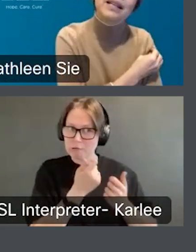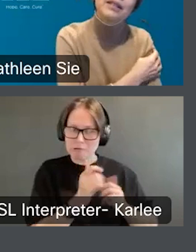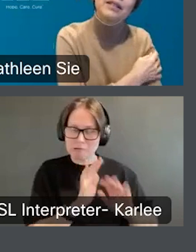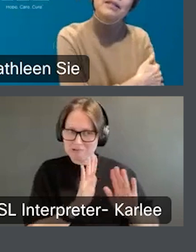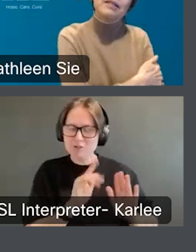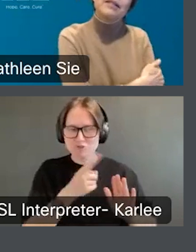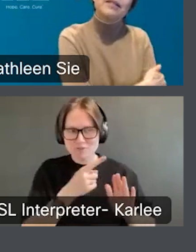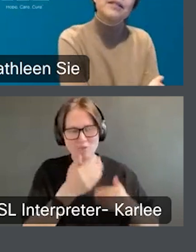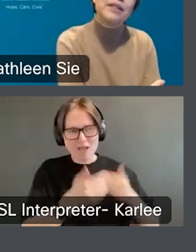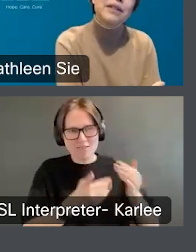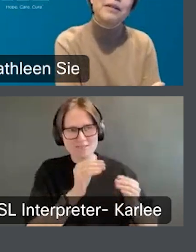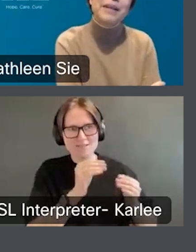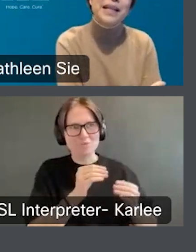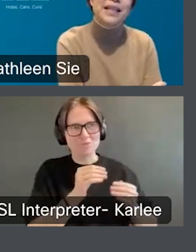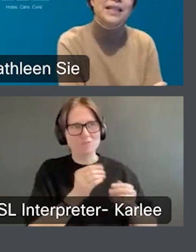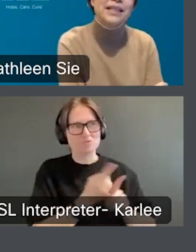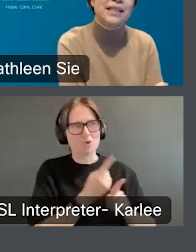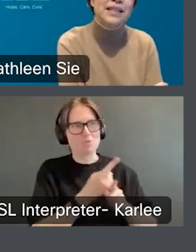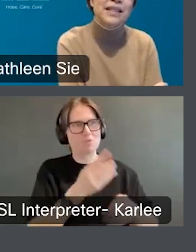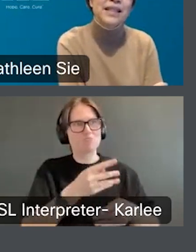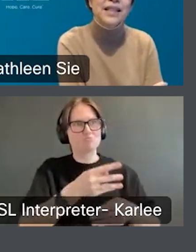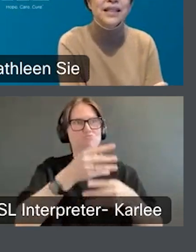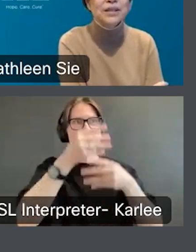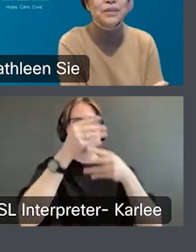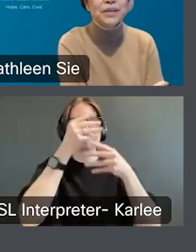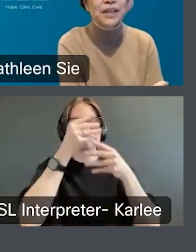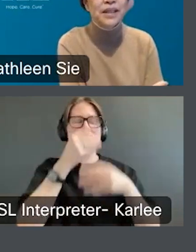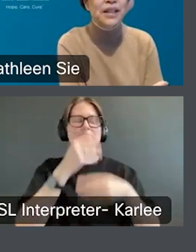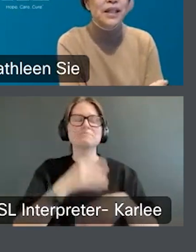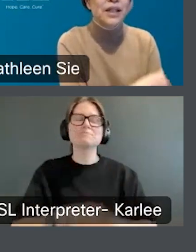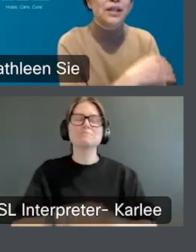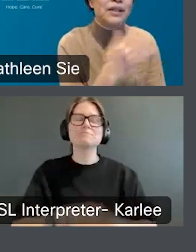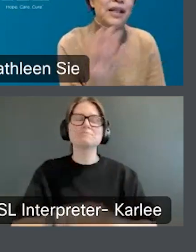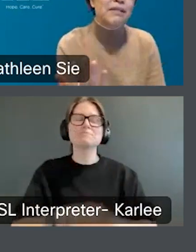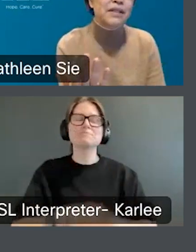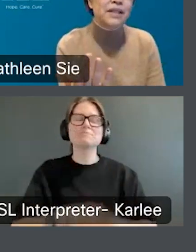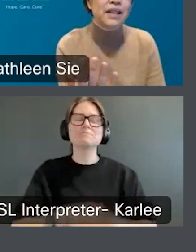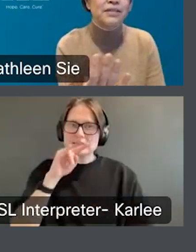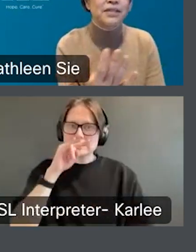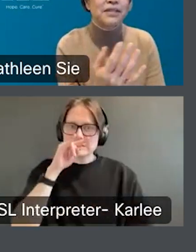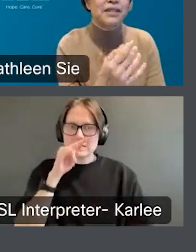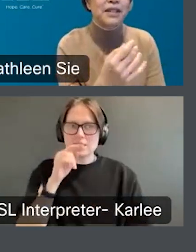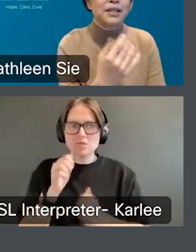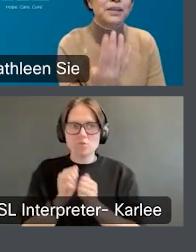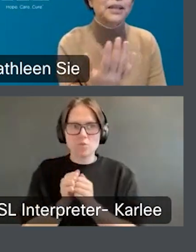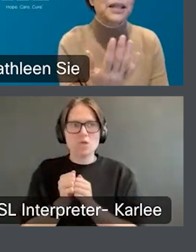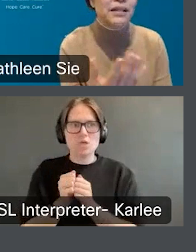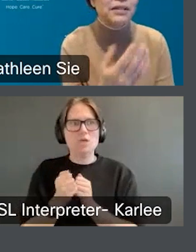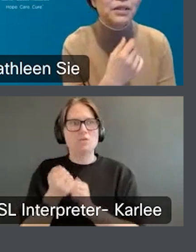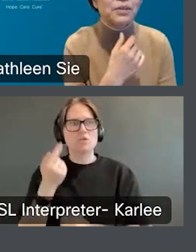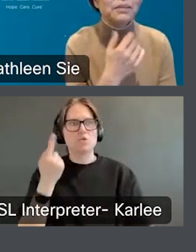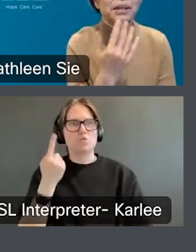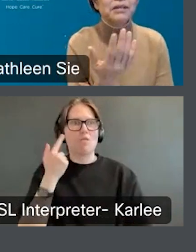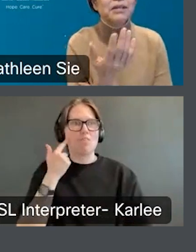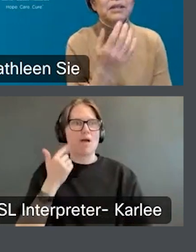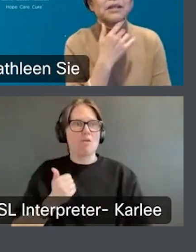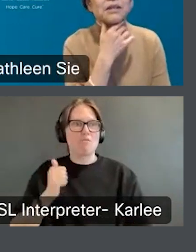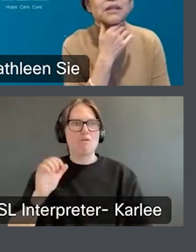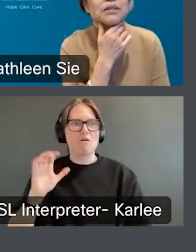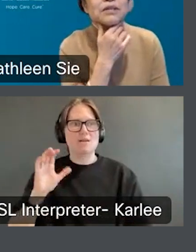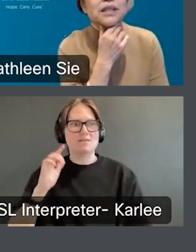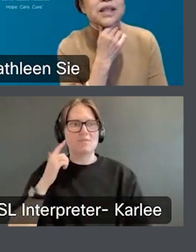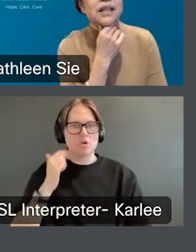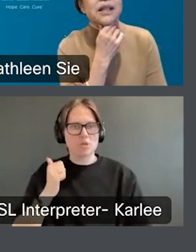did you know, because the kids with unilateral conductive hearing loss, we see a lot of kids with